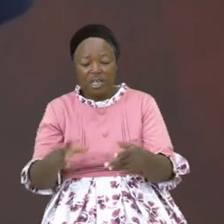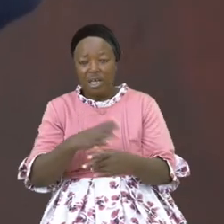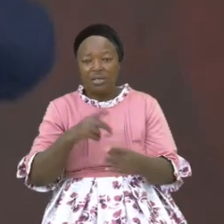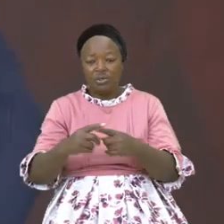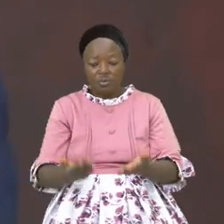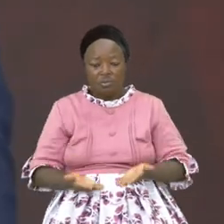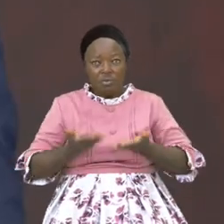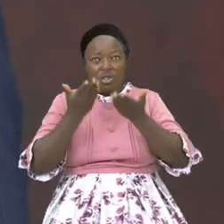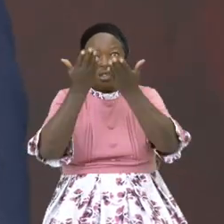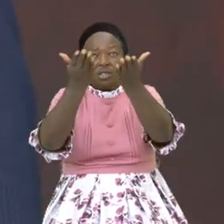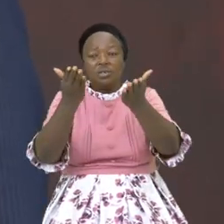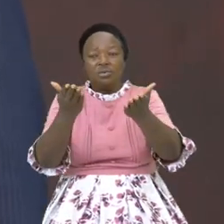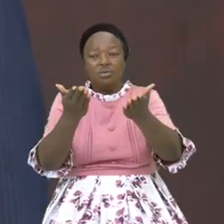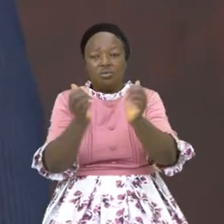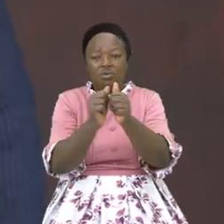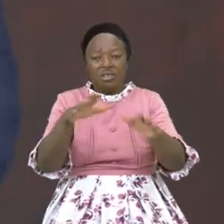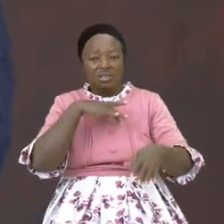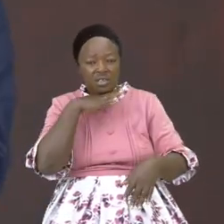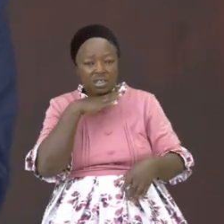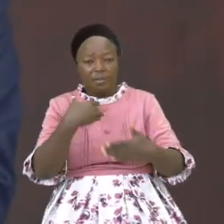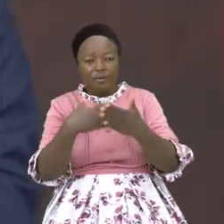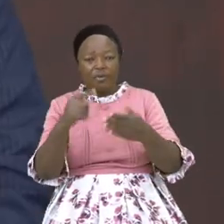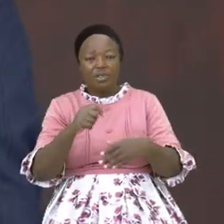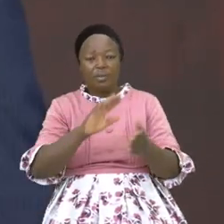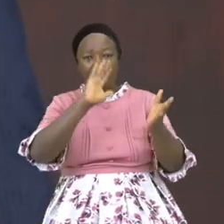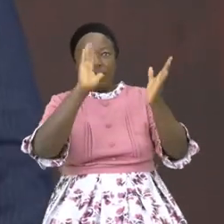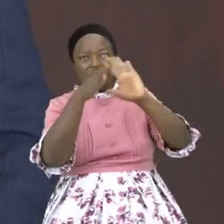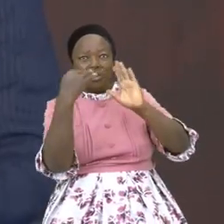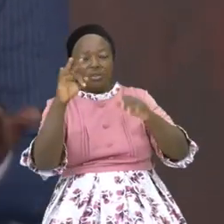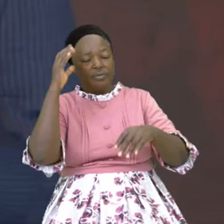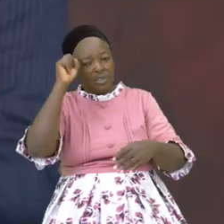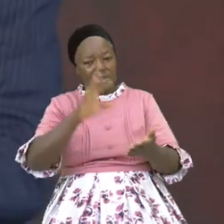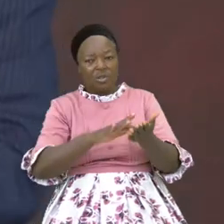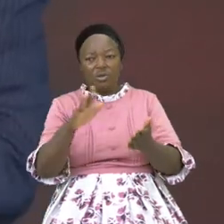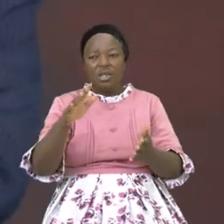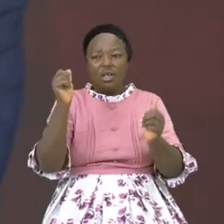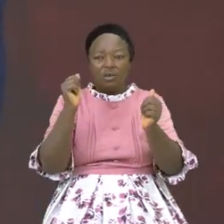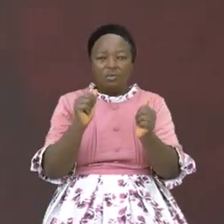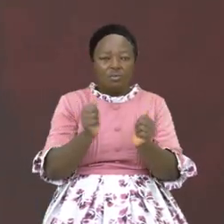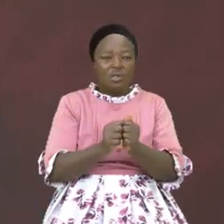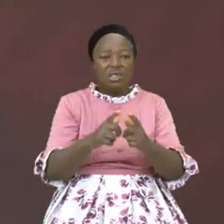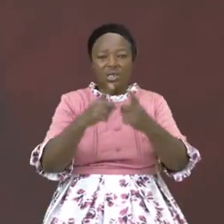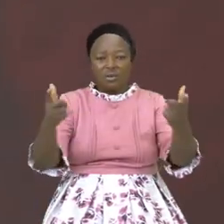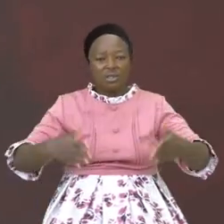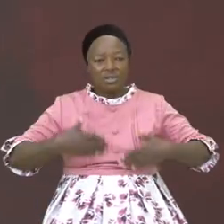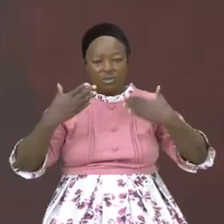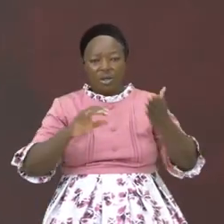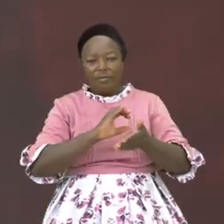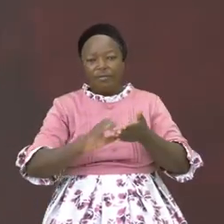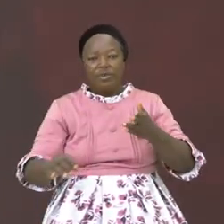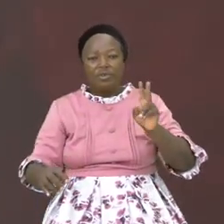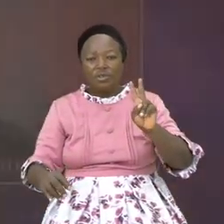present you faultless before the presence of his glory with exceeding joy. Verse